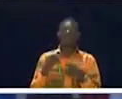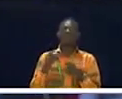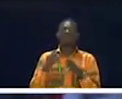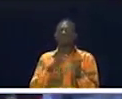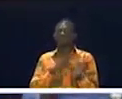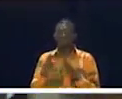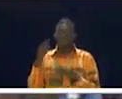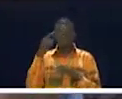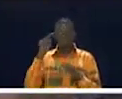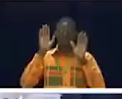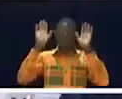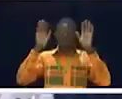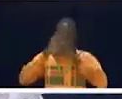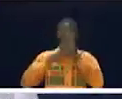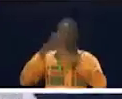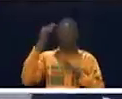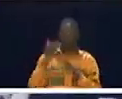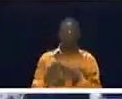ready for wonders.